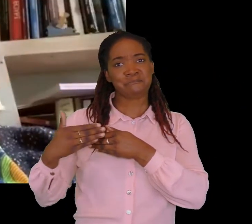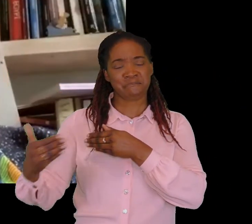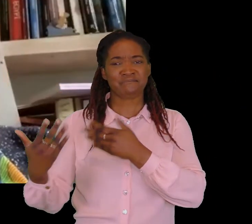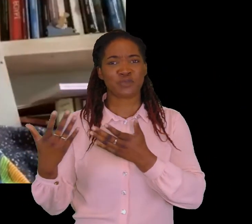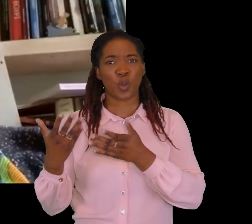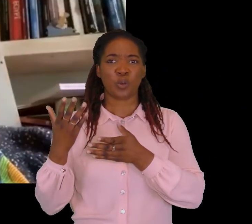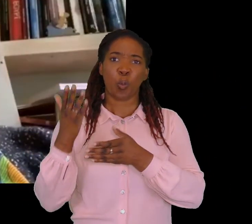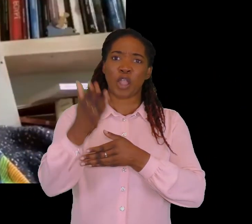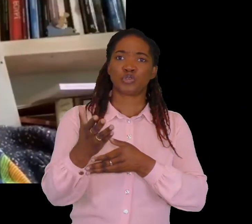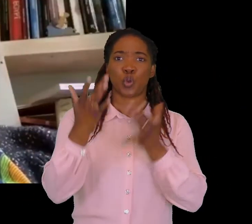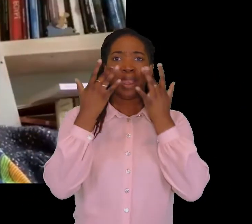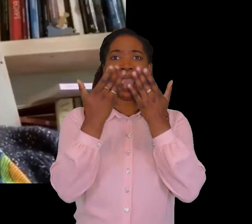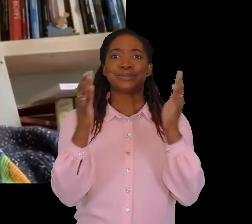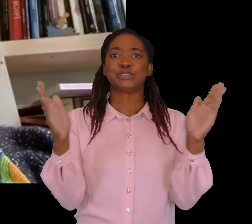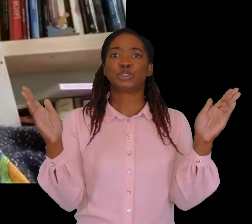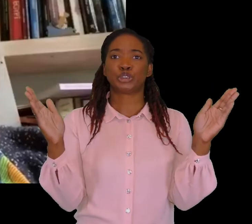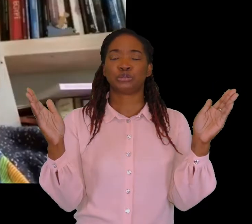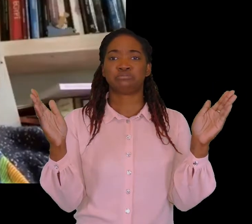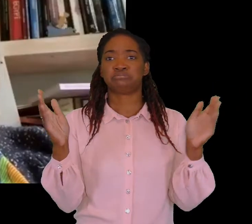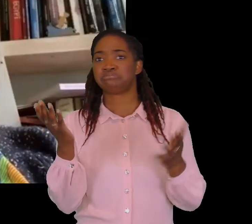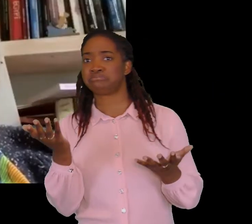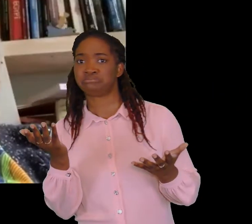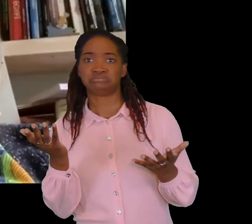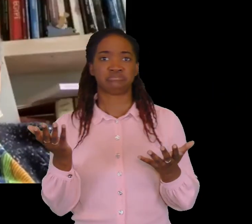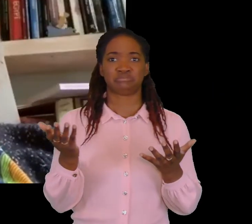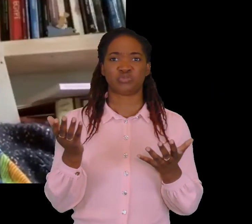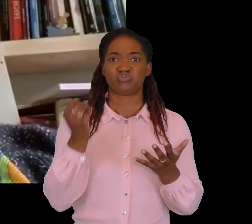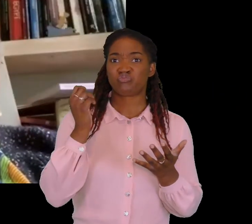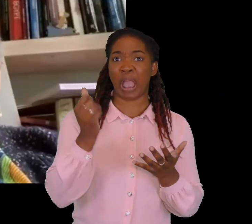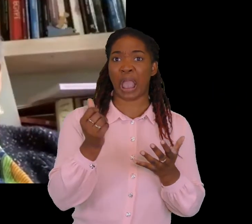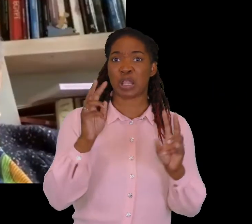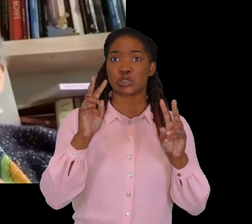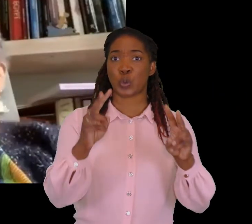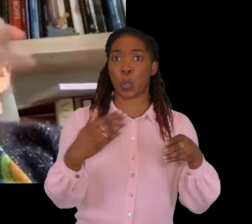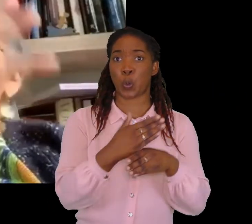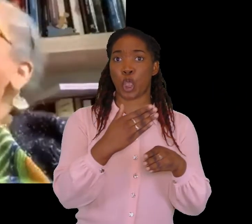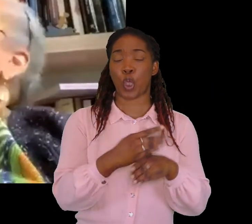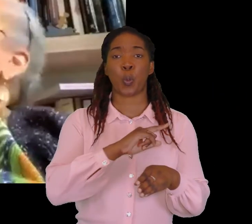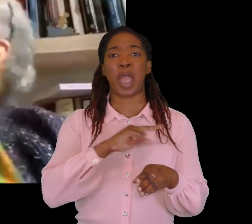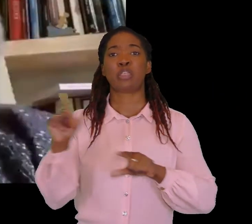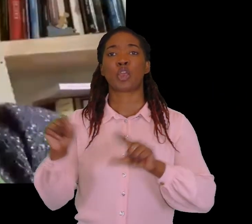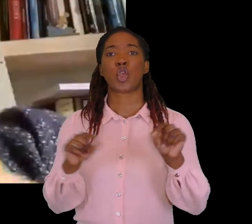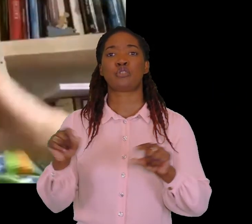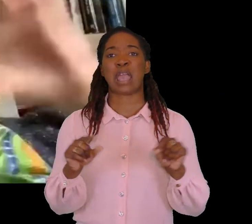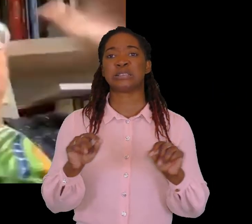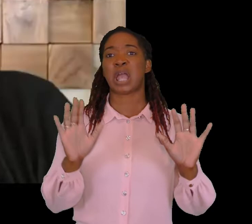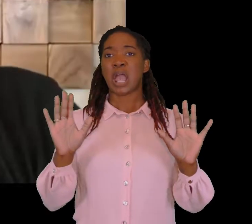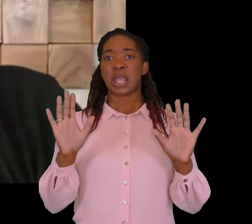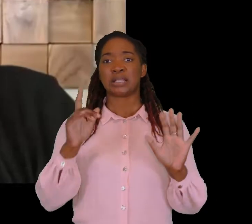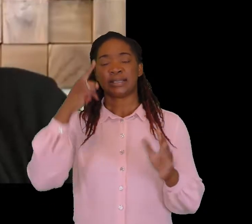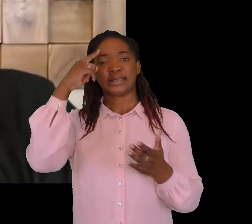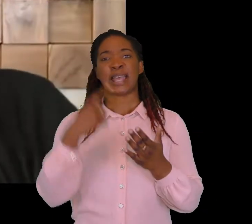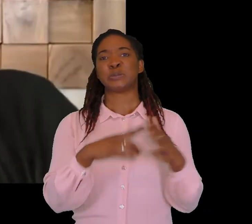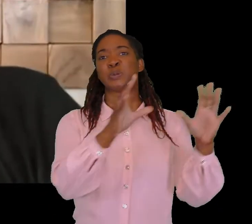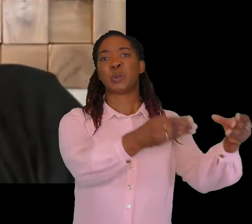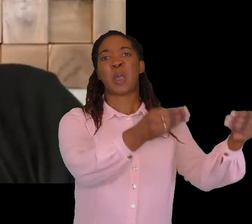went into an exhibition and you barely saw the work because the curator had decided to do lots of text and a